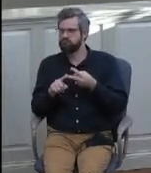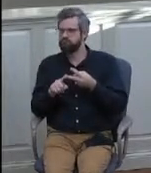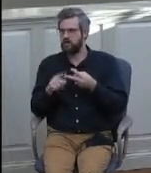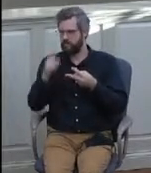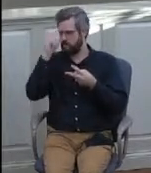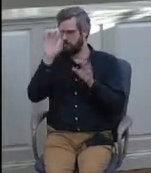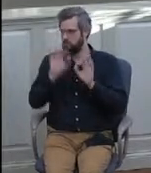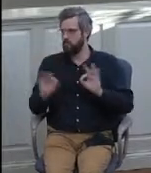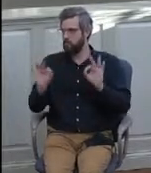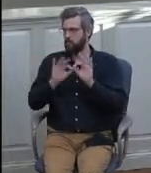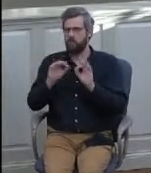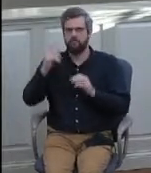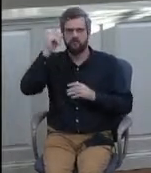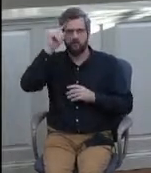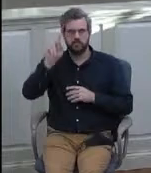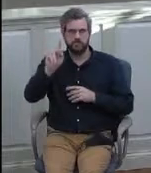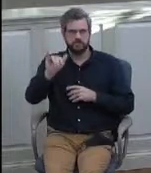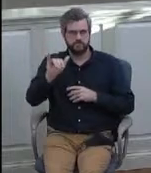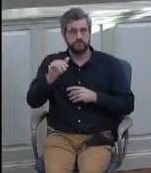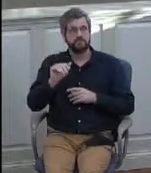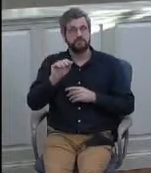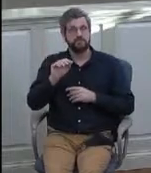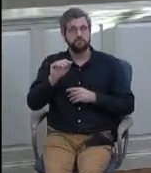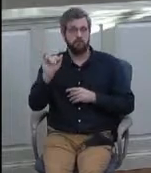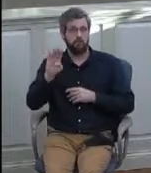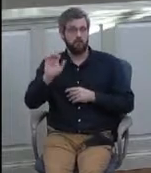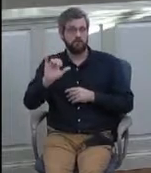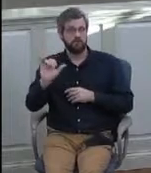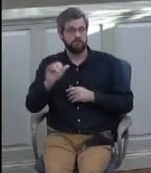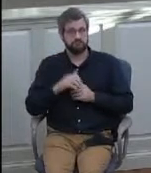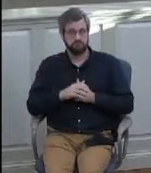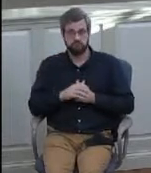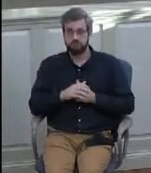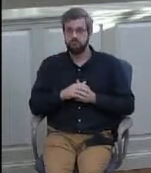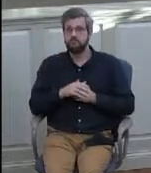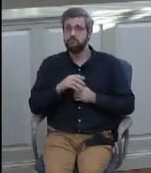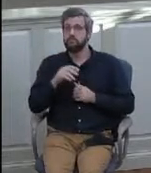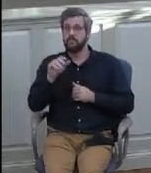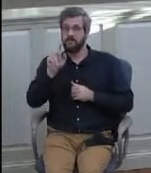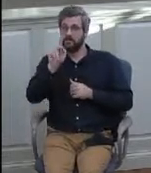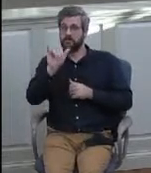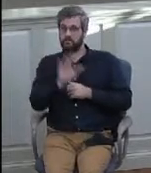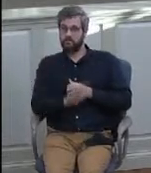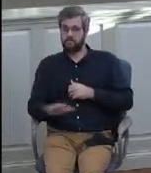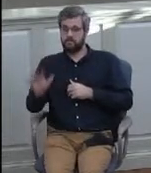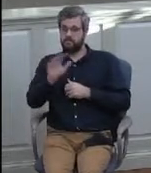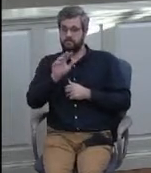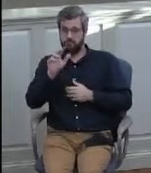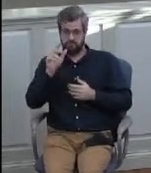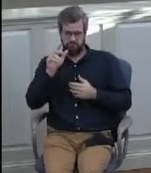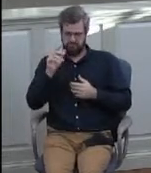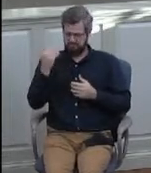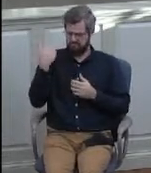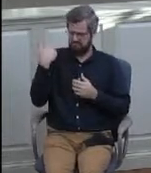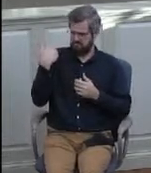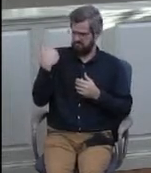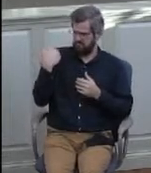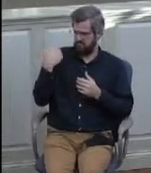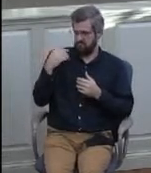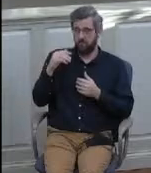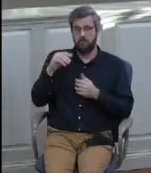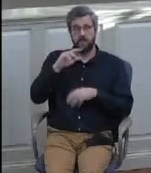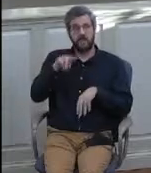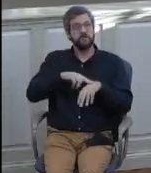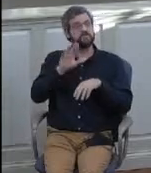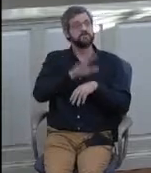Kentucky and Boyle County. If you look at Kentucky, we were ranked, 48th or 49th worst in the